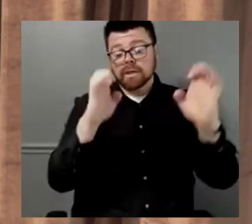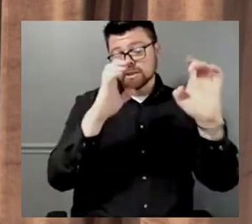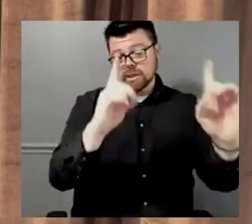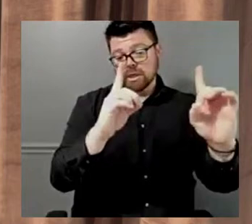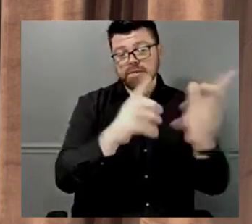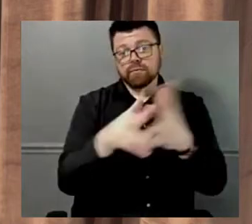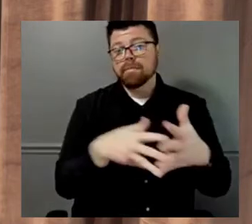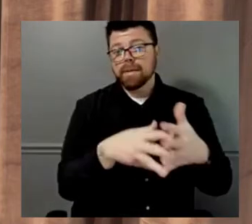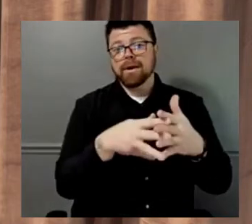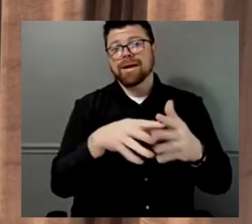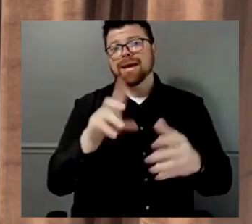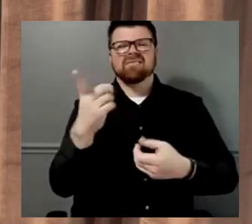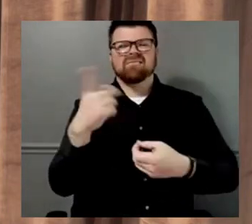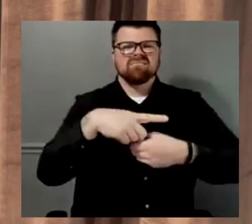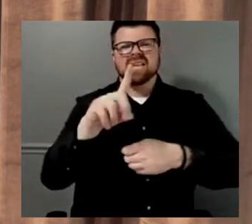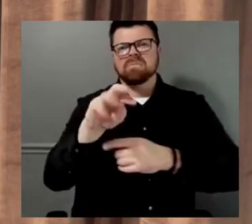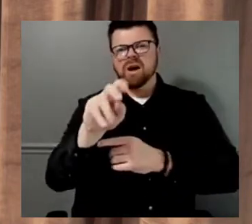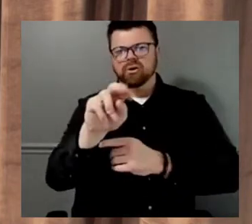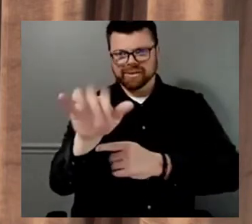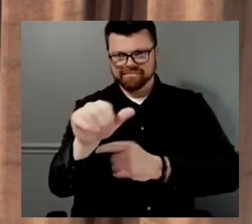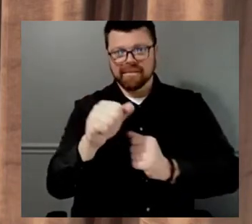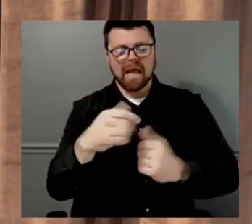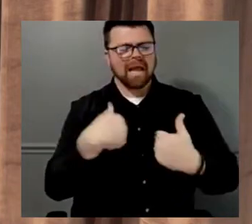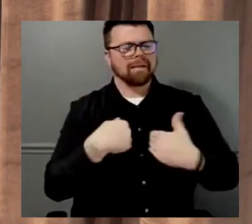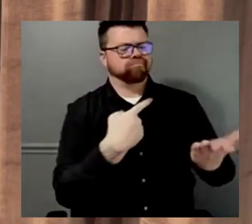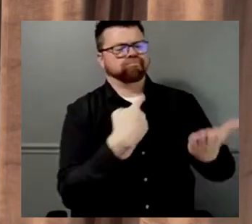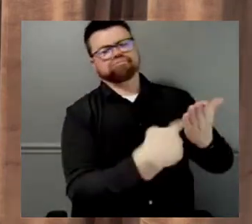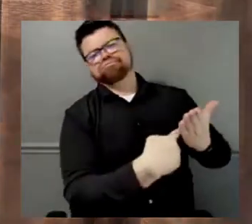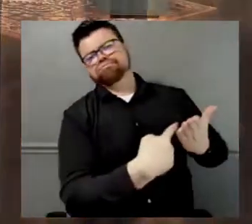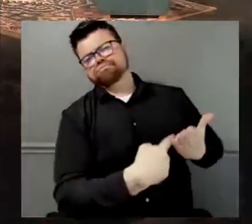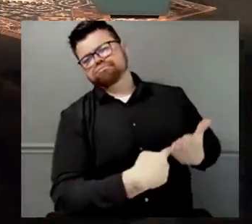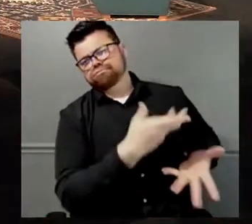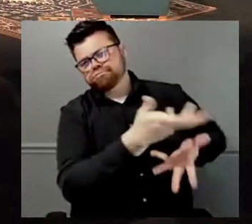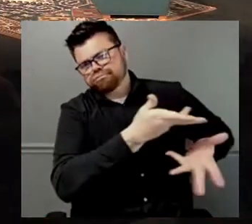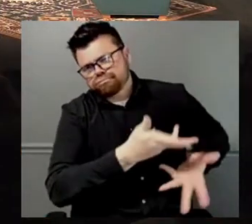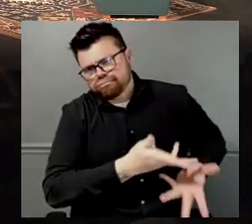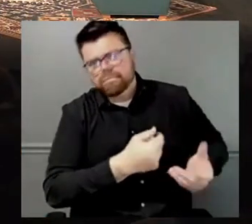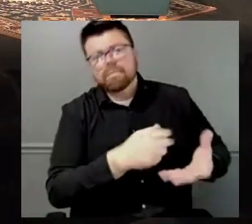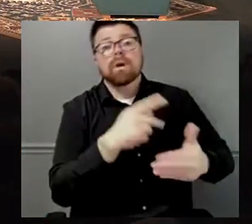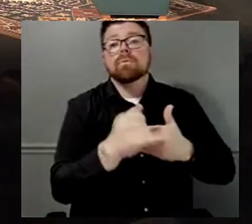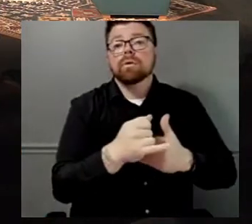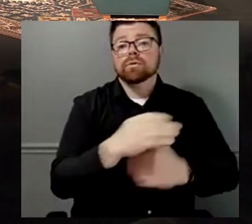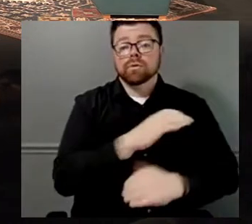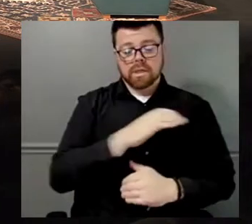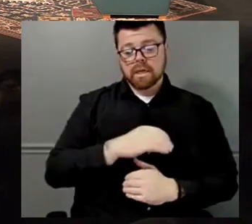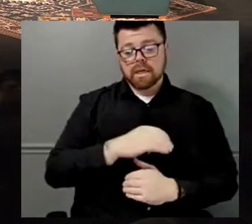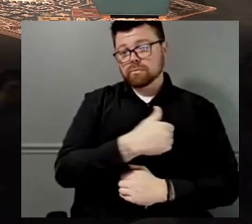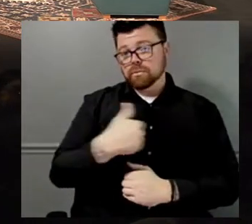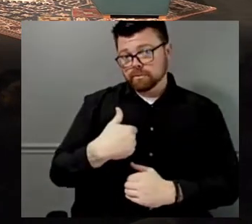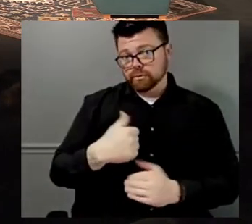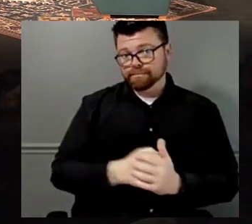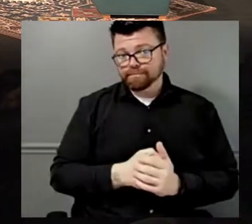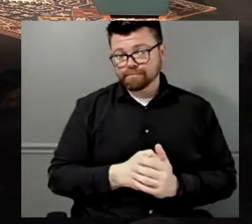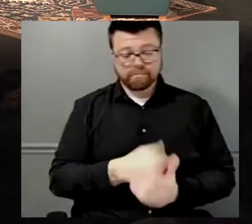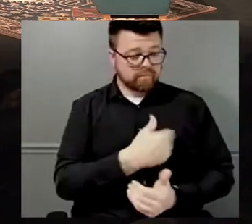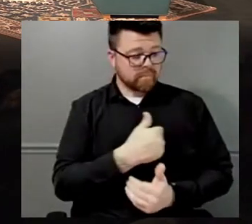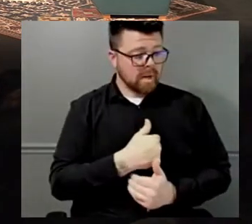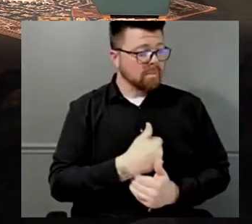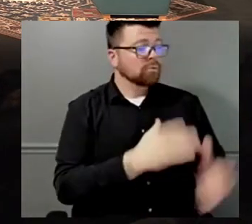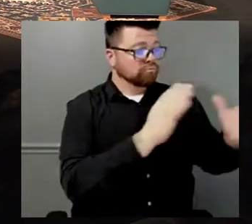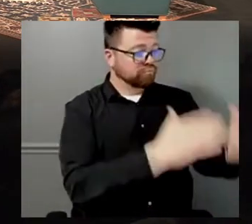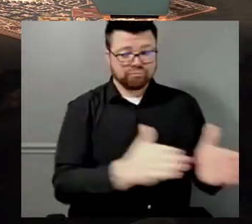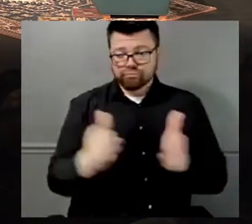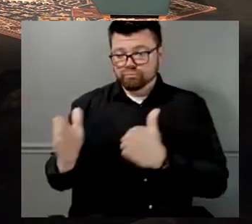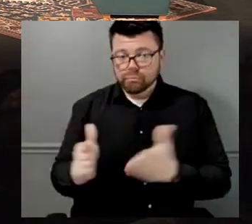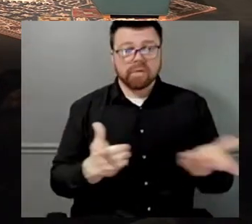American democracy. And we had a lot of conversation about the project through our council members, members from both sides of the political